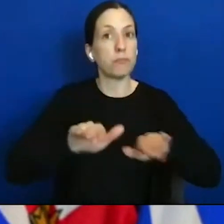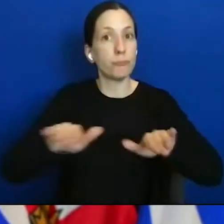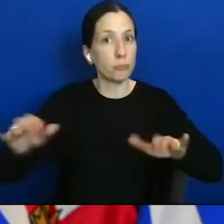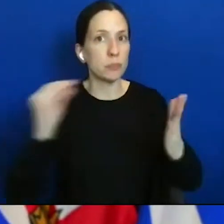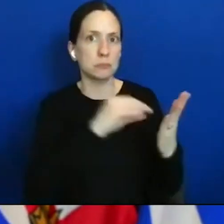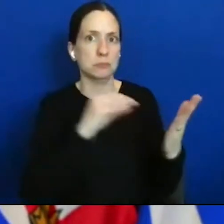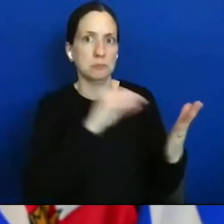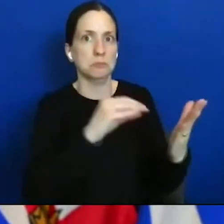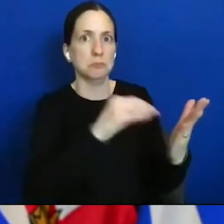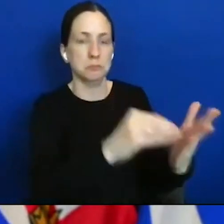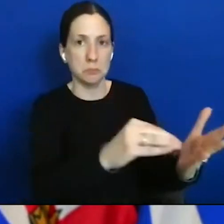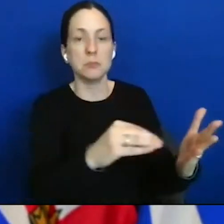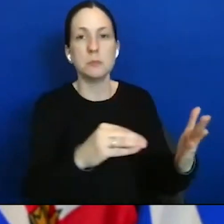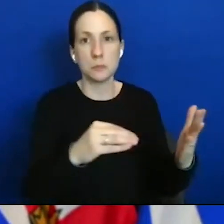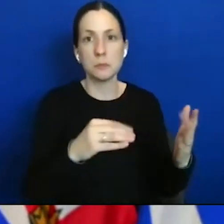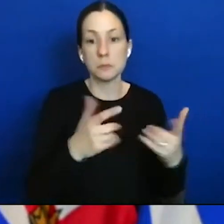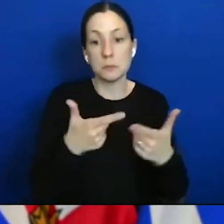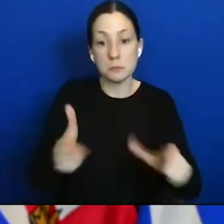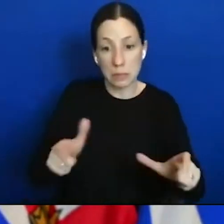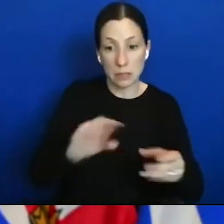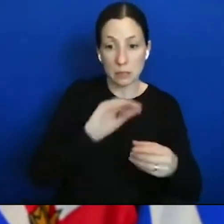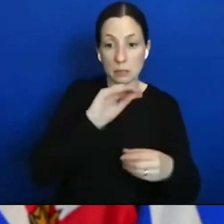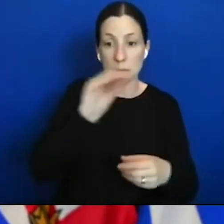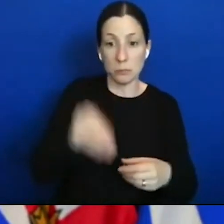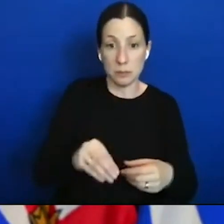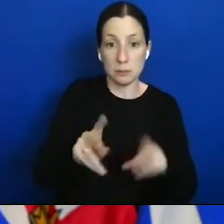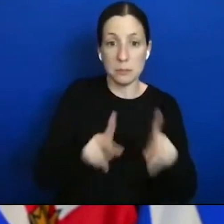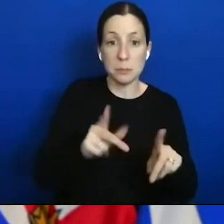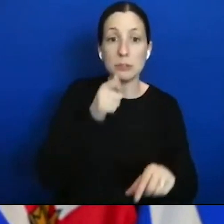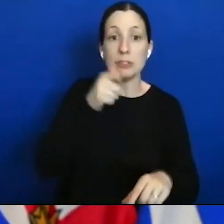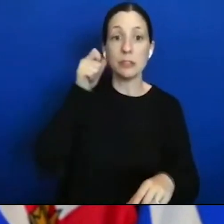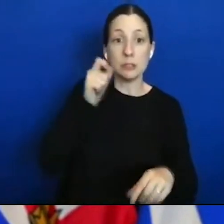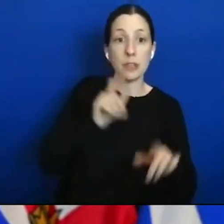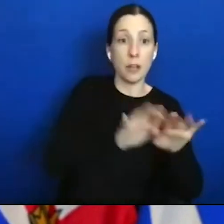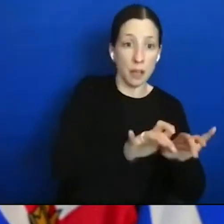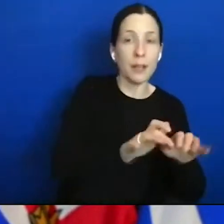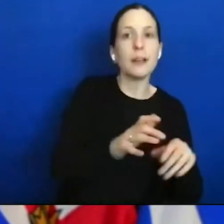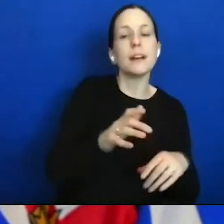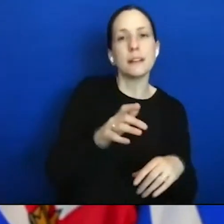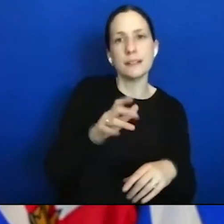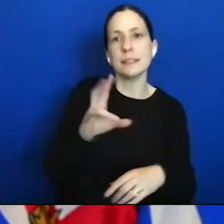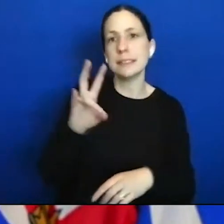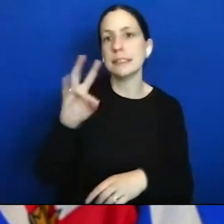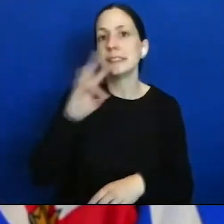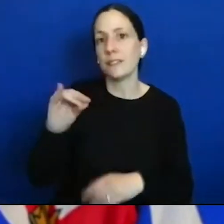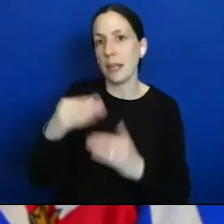very significant share of those who registered yesterday were over 70, and so